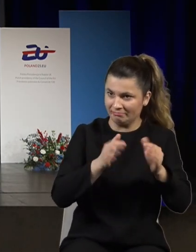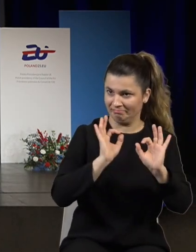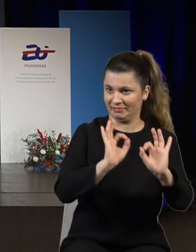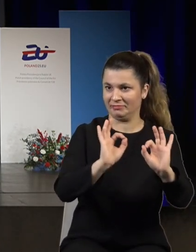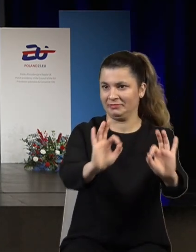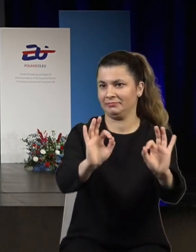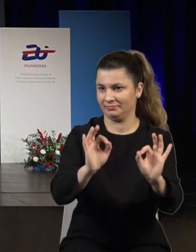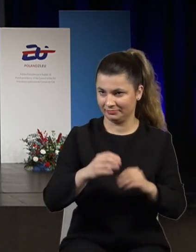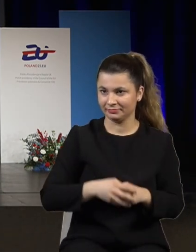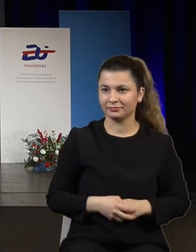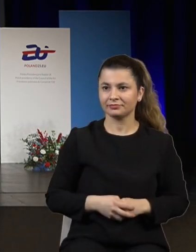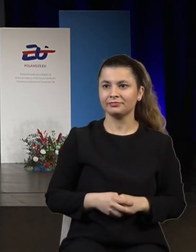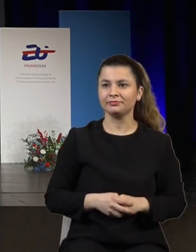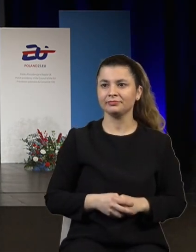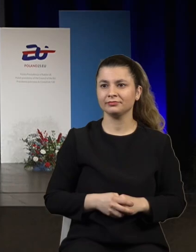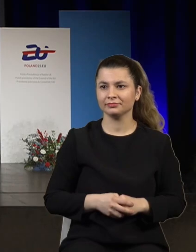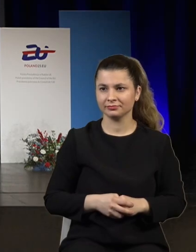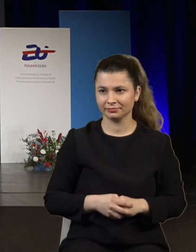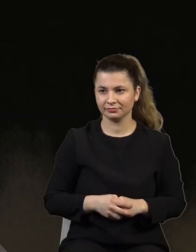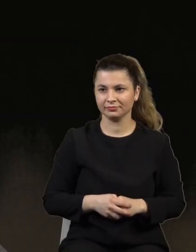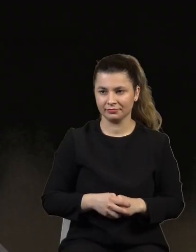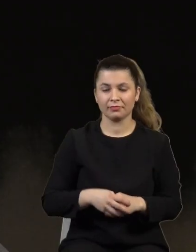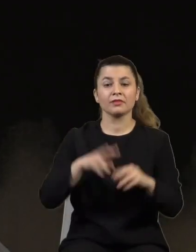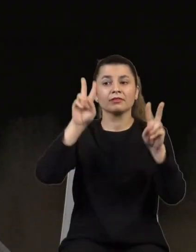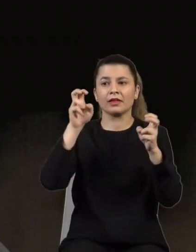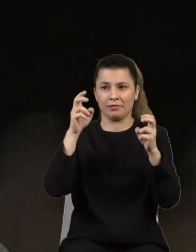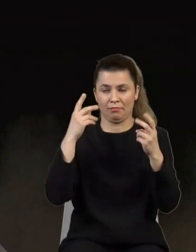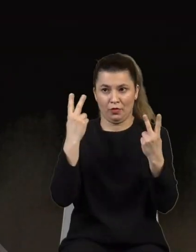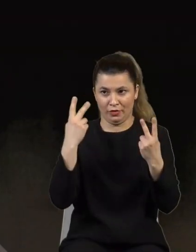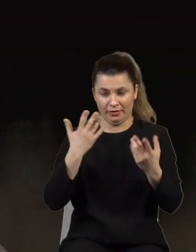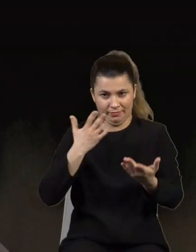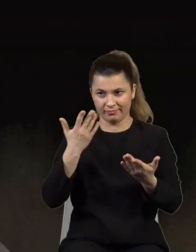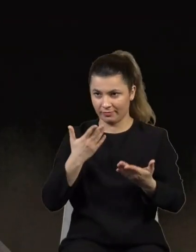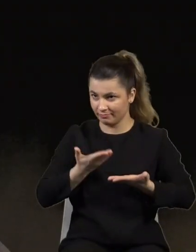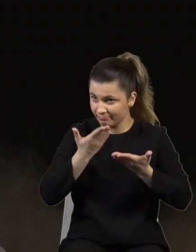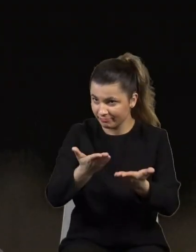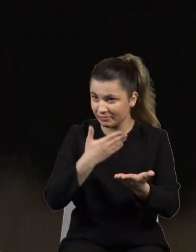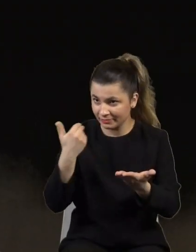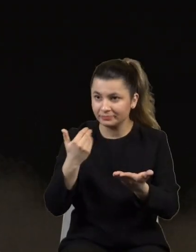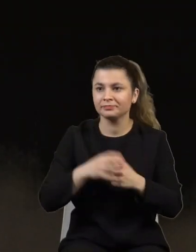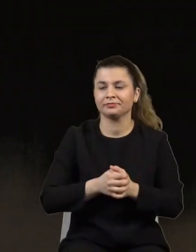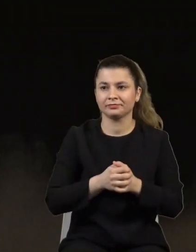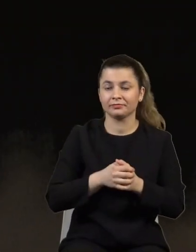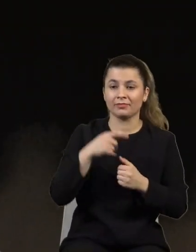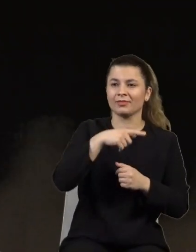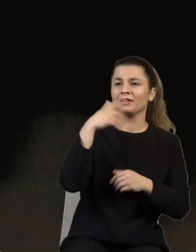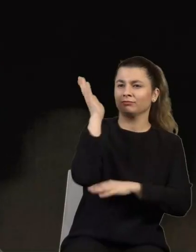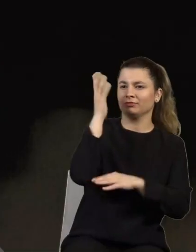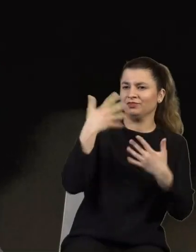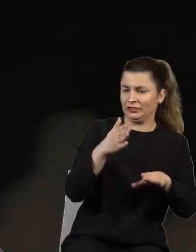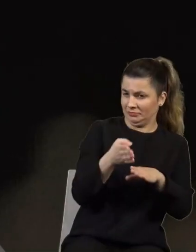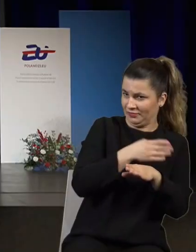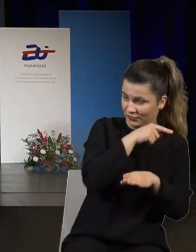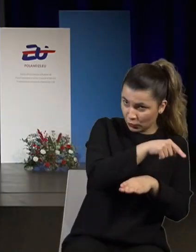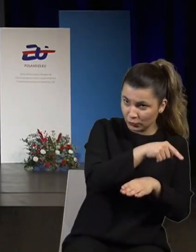point that emerges already from these two answers and from the presentation is that we have to be very careful in setting